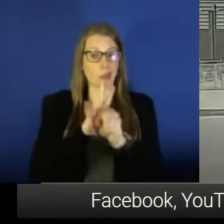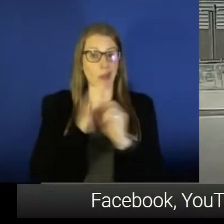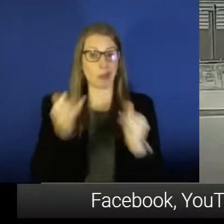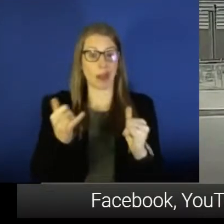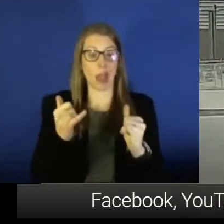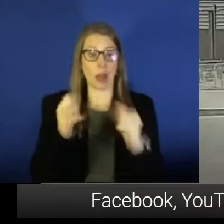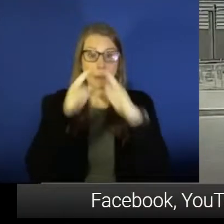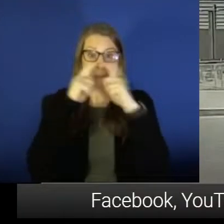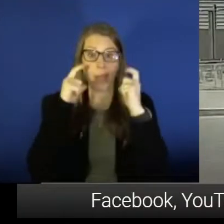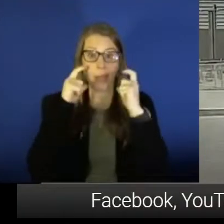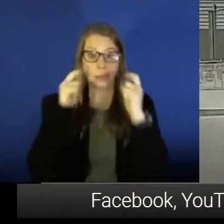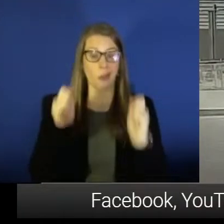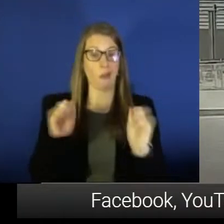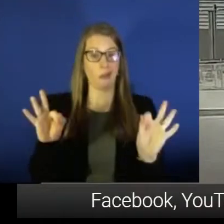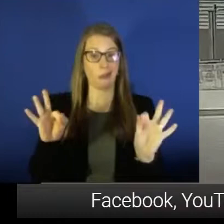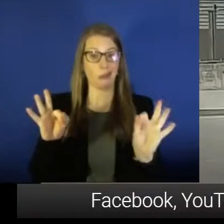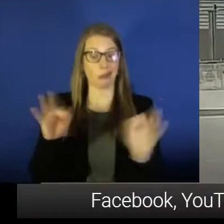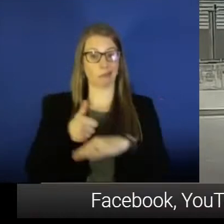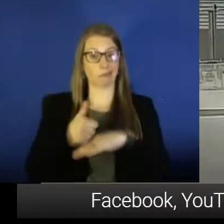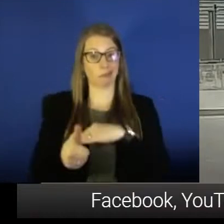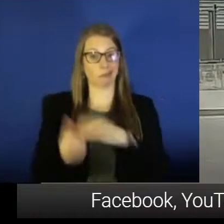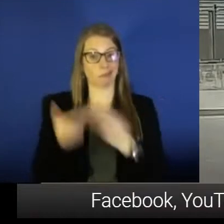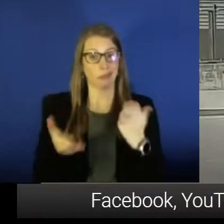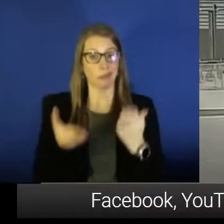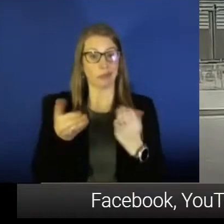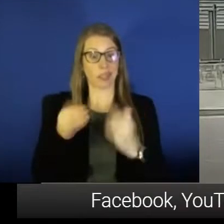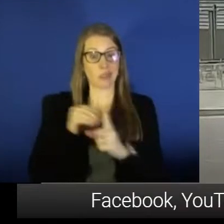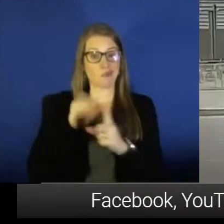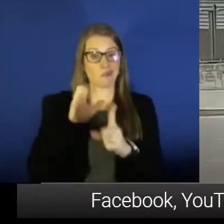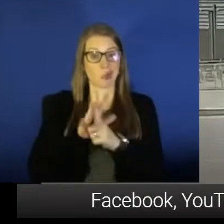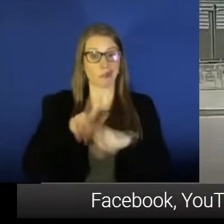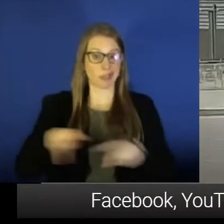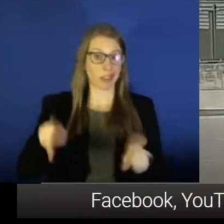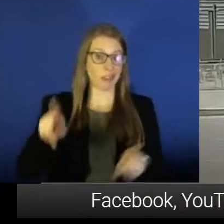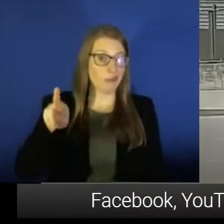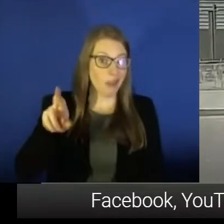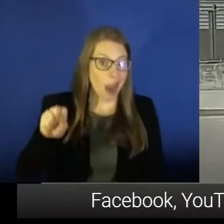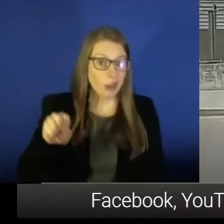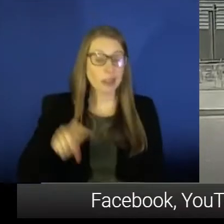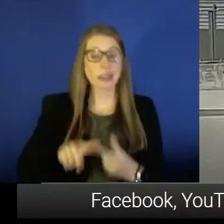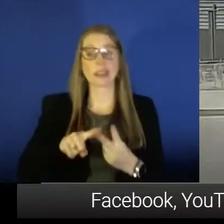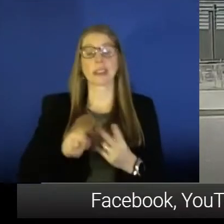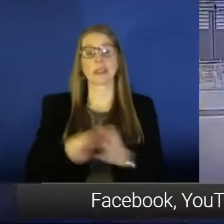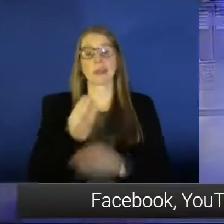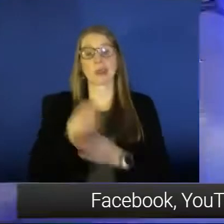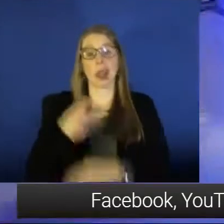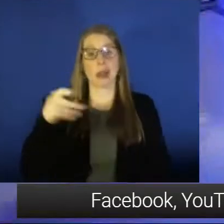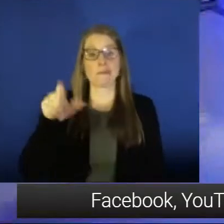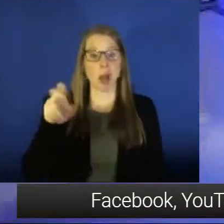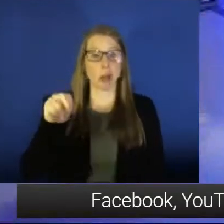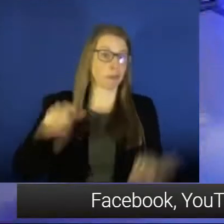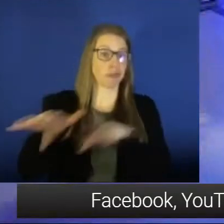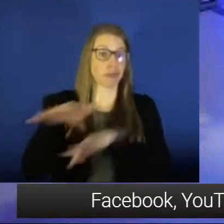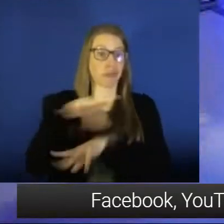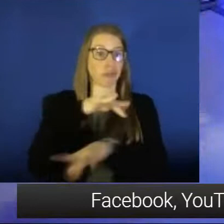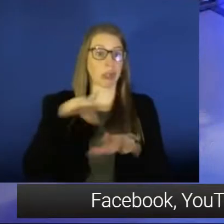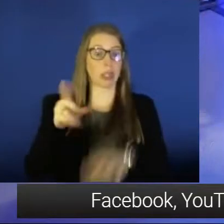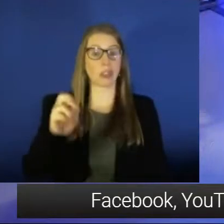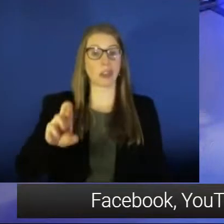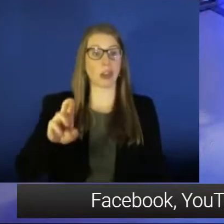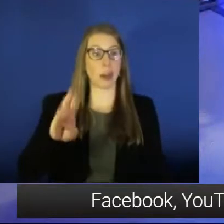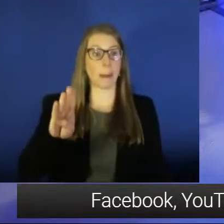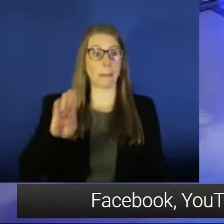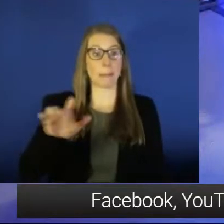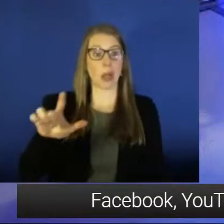partly to blame, as we are now exposed to all kinds of viruses and stuff and springtime pollen that is in the air. Dr. Bill Barkman is joining us.